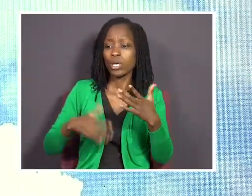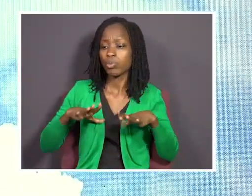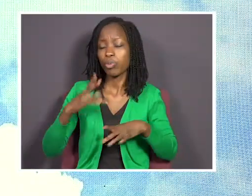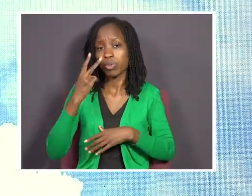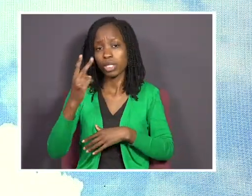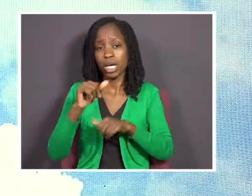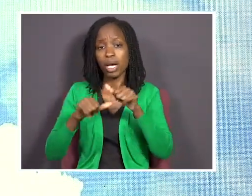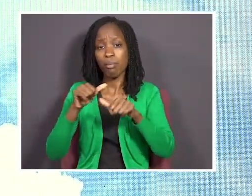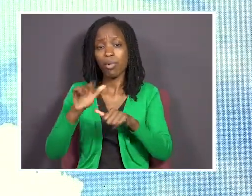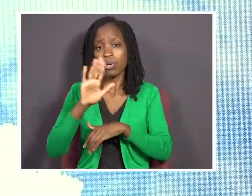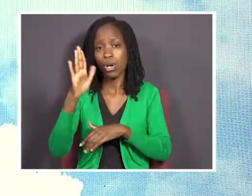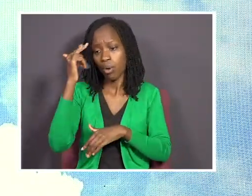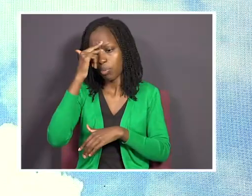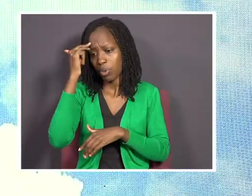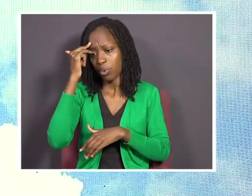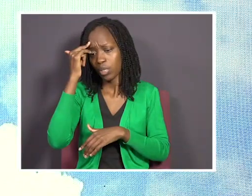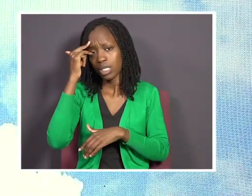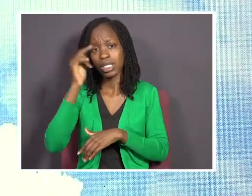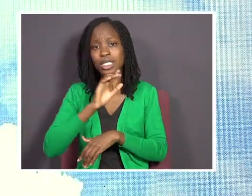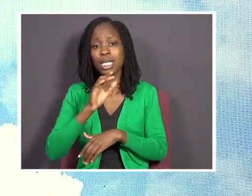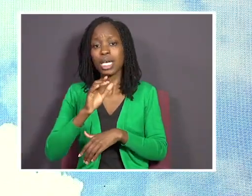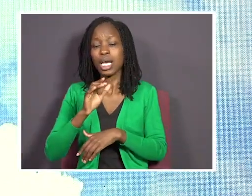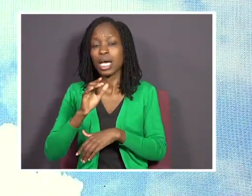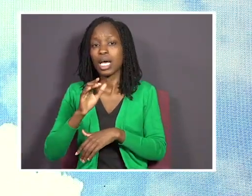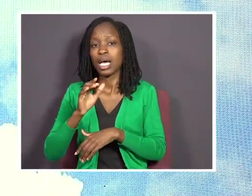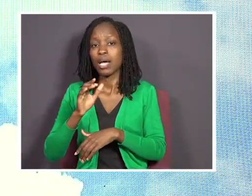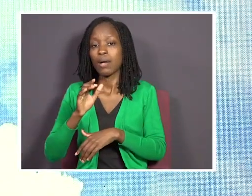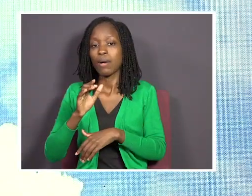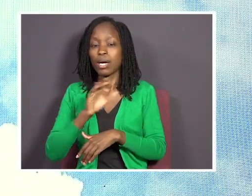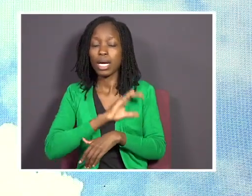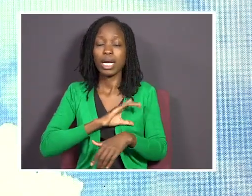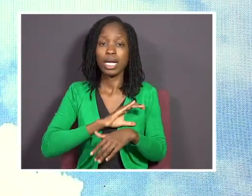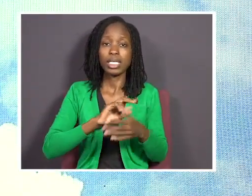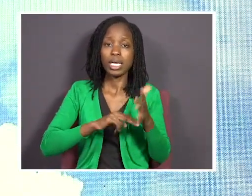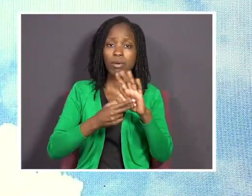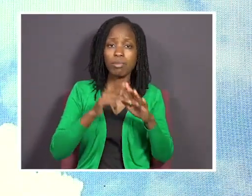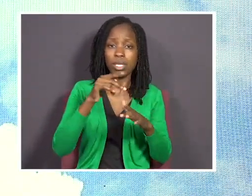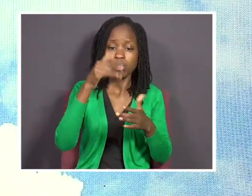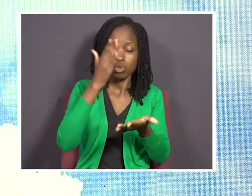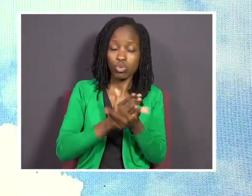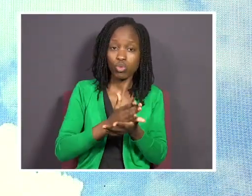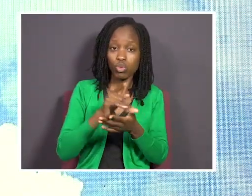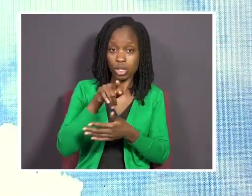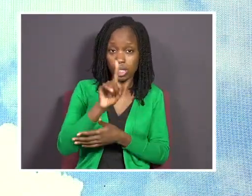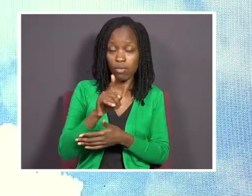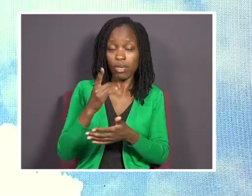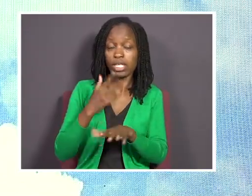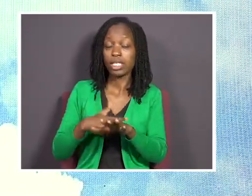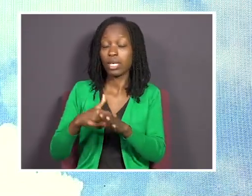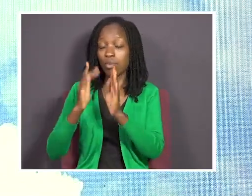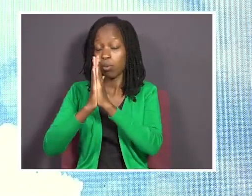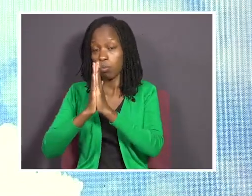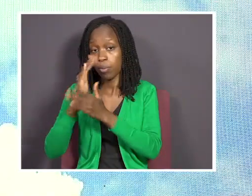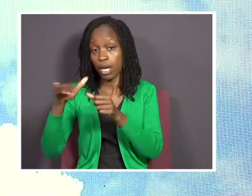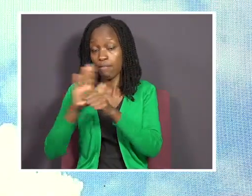because reputation is what people see of you, but character is who you are. So when you're a prayerful person, it will